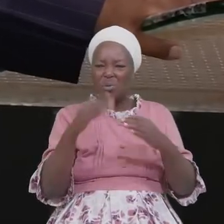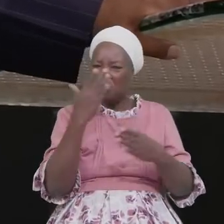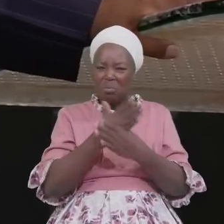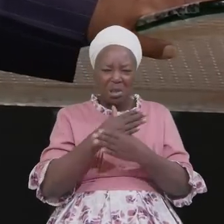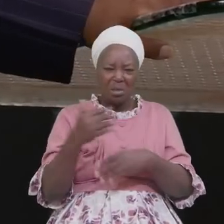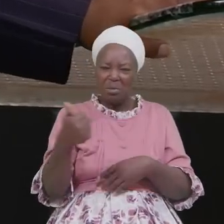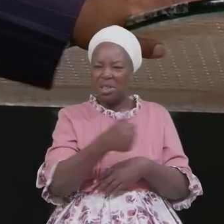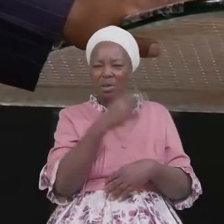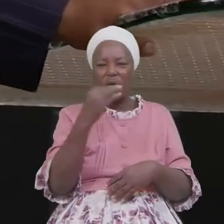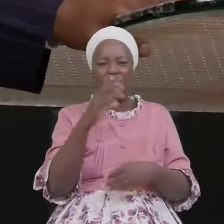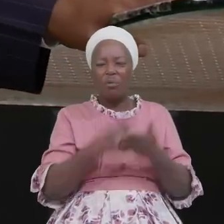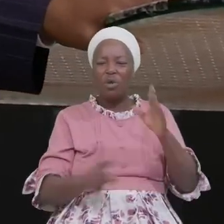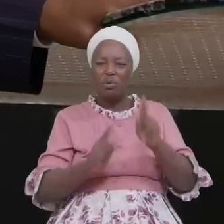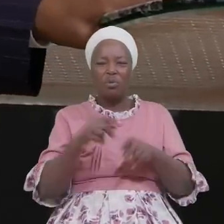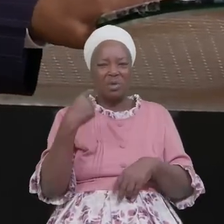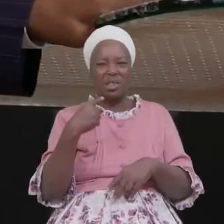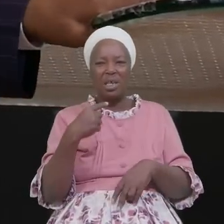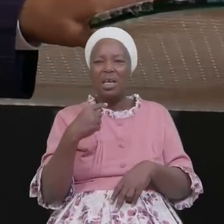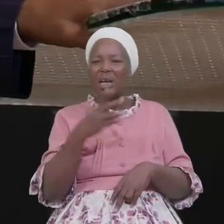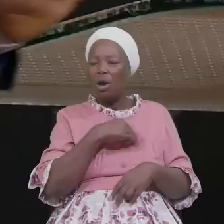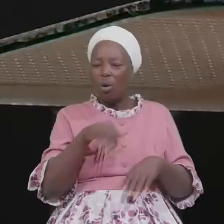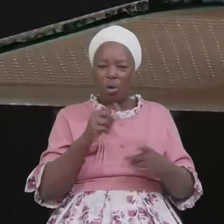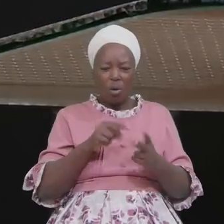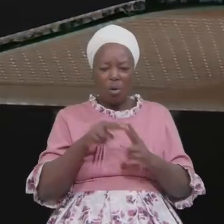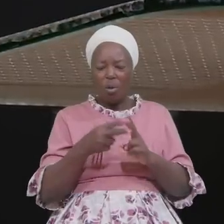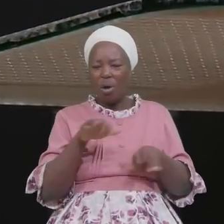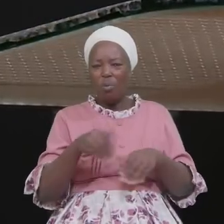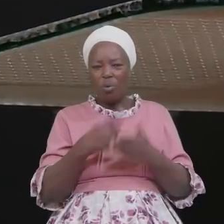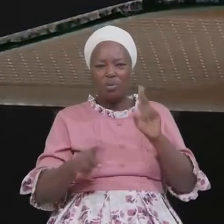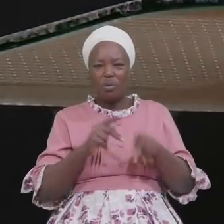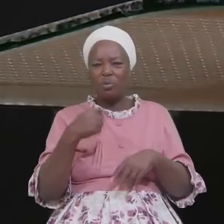will say, how people will think about you, and all the